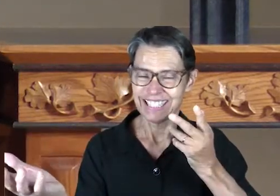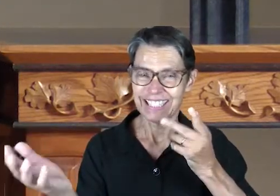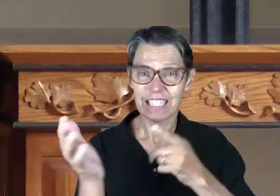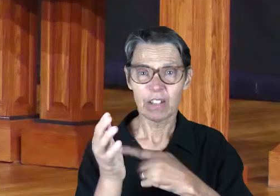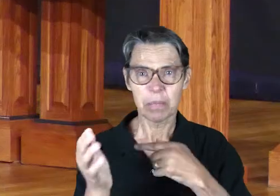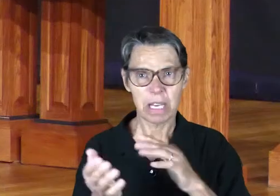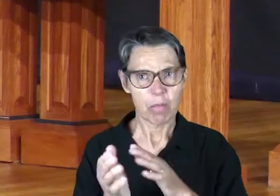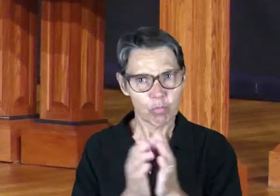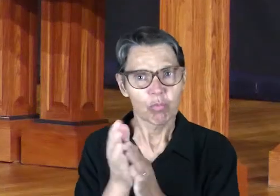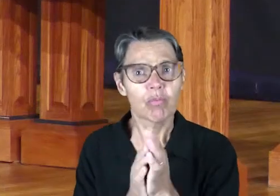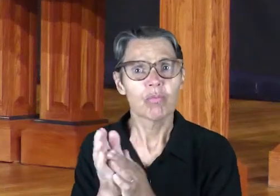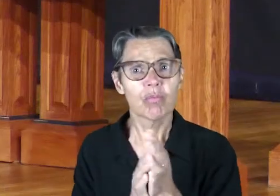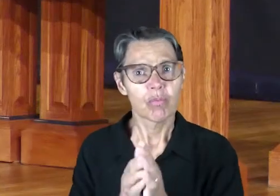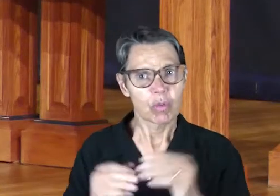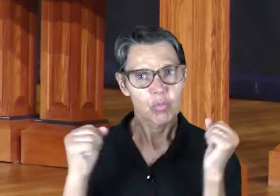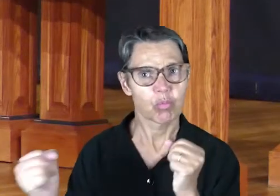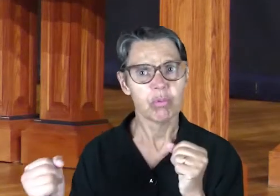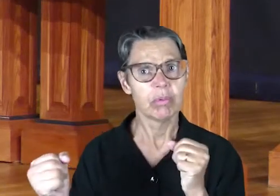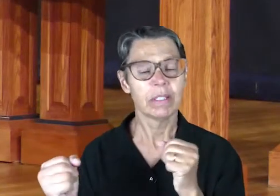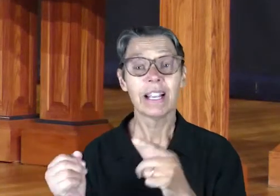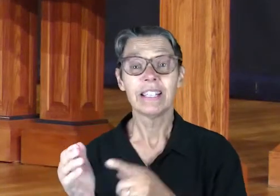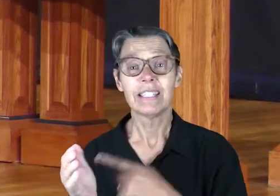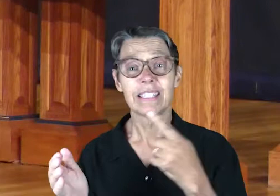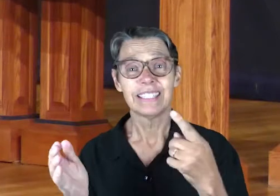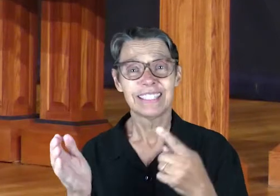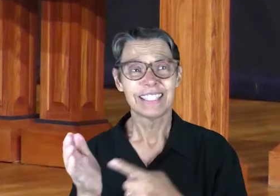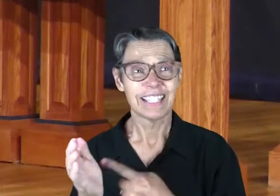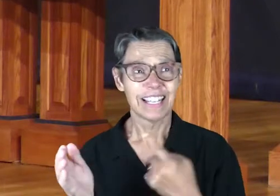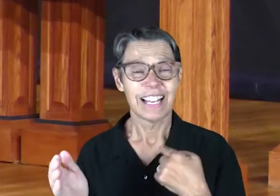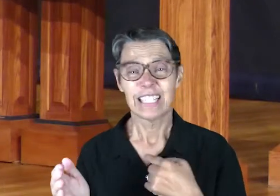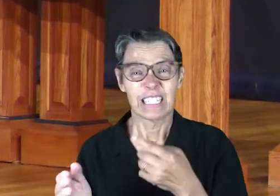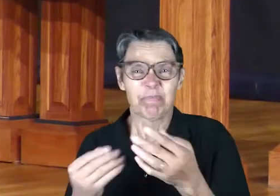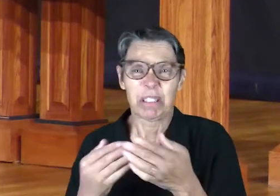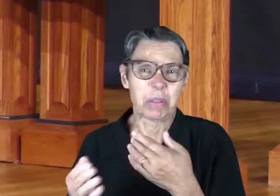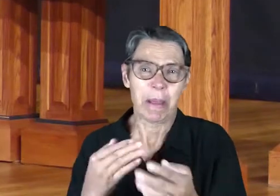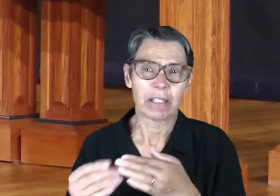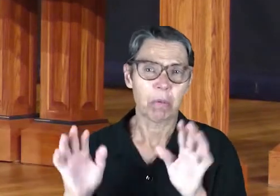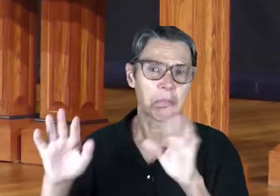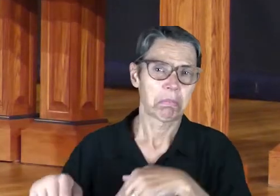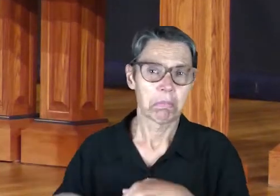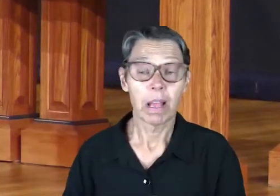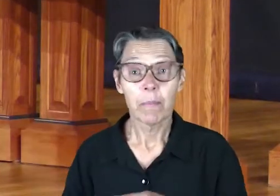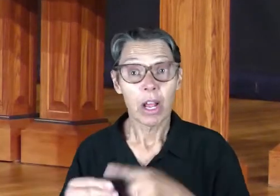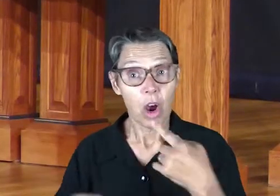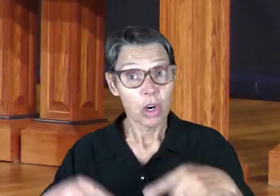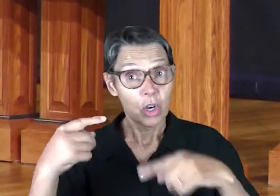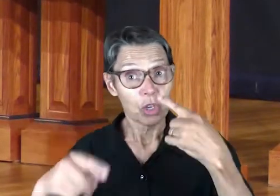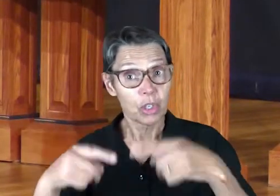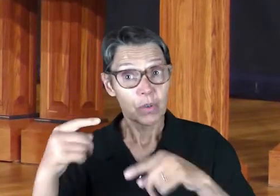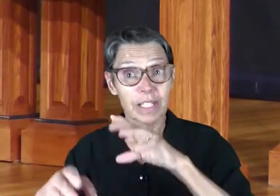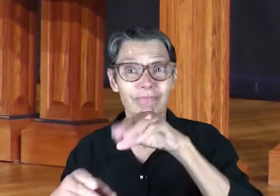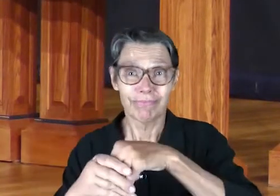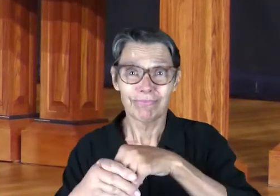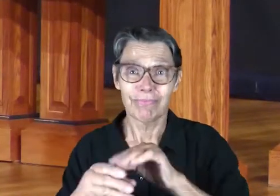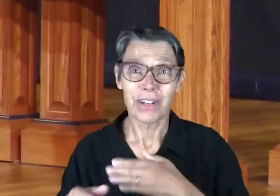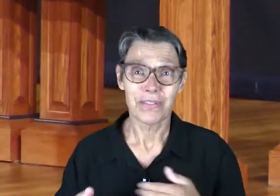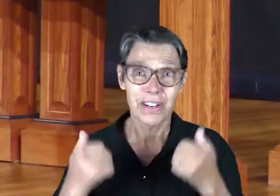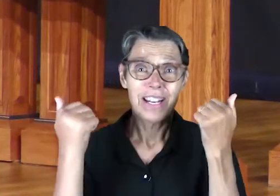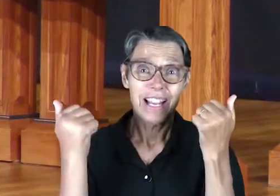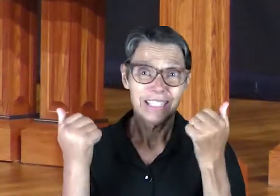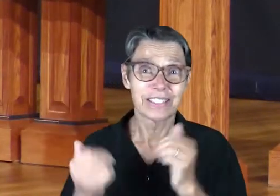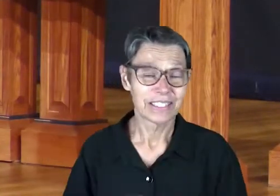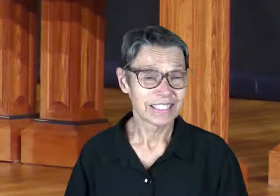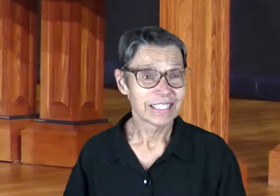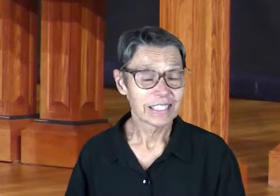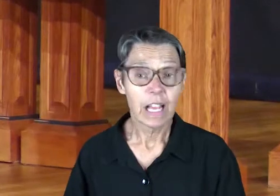us. And sometimes we can become quite passionate and intense, and other times it sort of really doesn't matter. But arguing is a part of